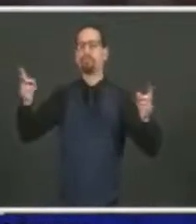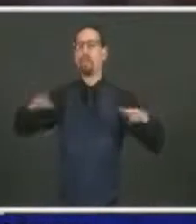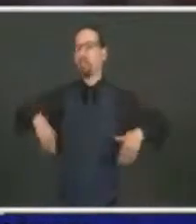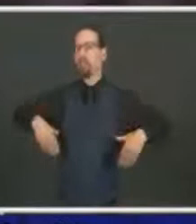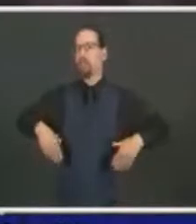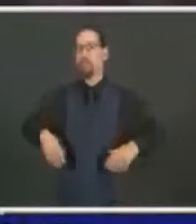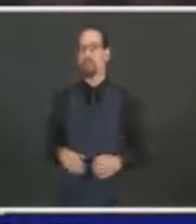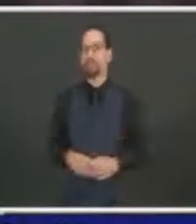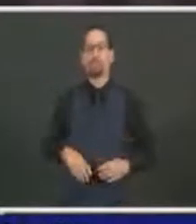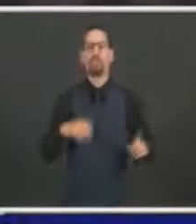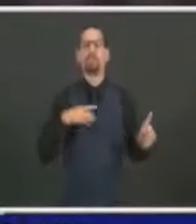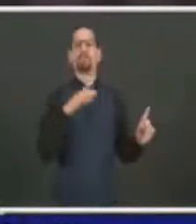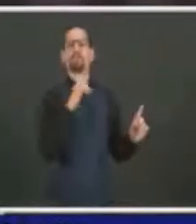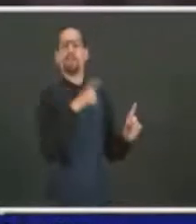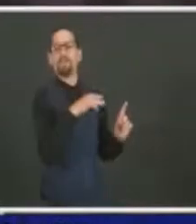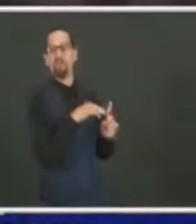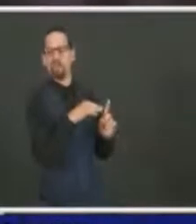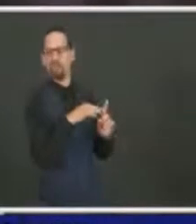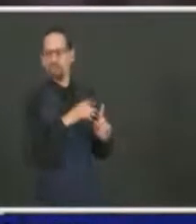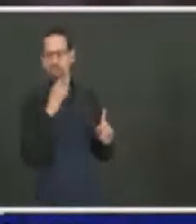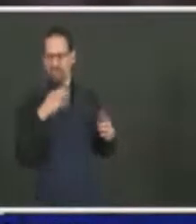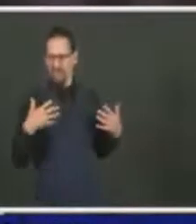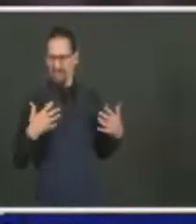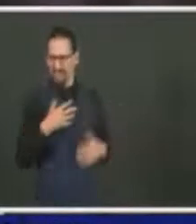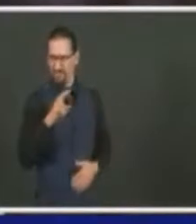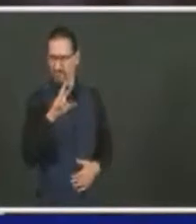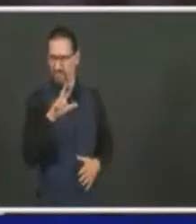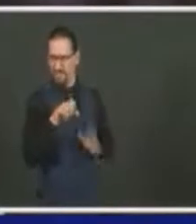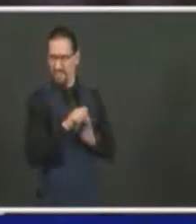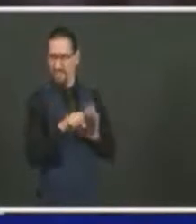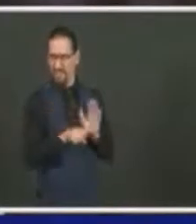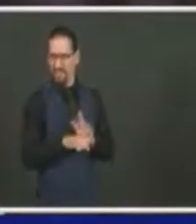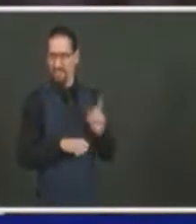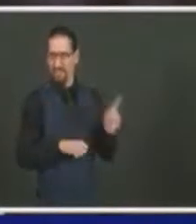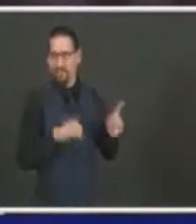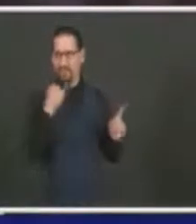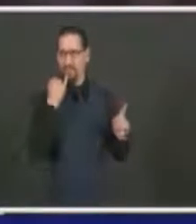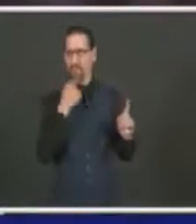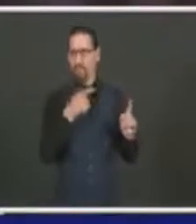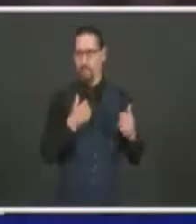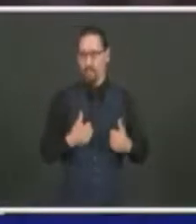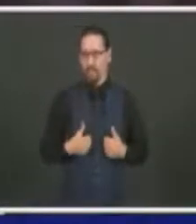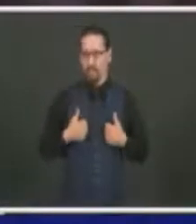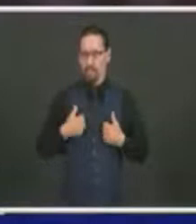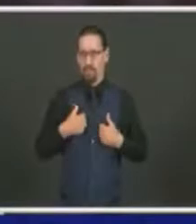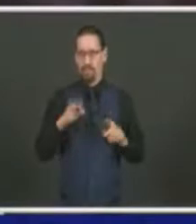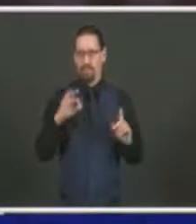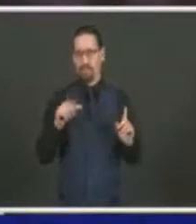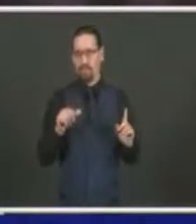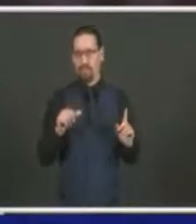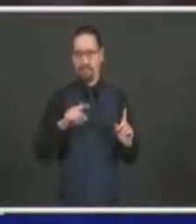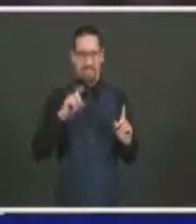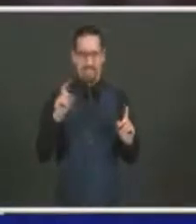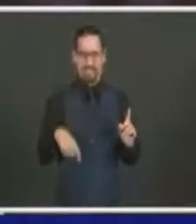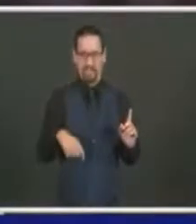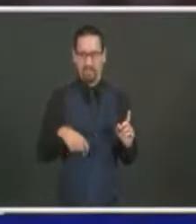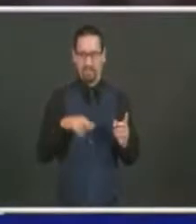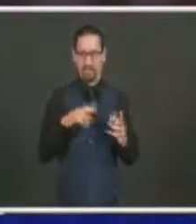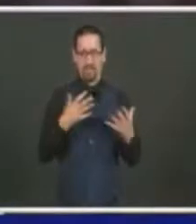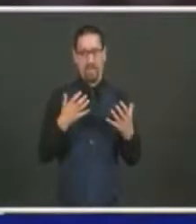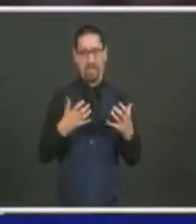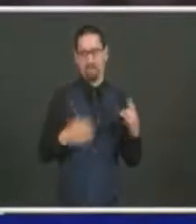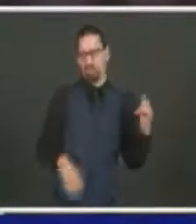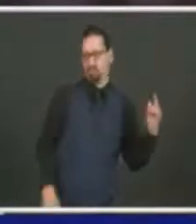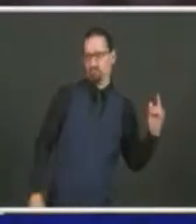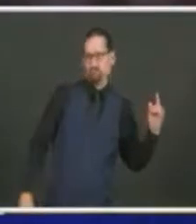23 states, for instance, if you're in Florida or Texas, you want to get out of there, and Rhode Island seems a pretty desirable place right now. I know.